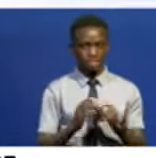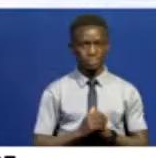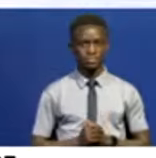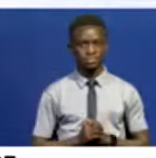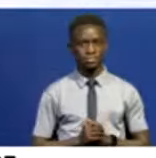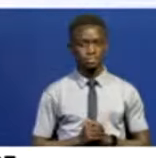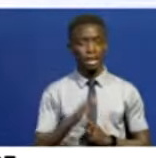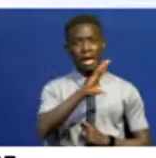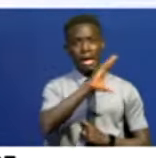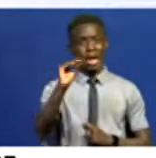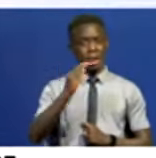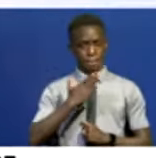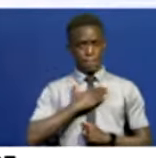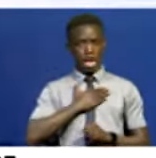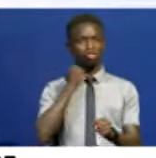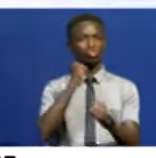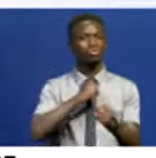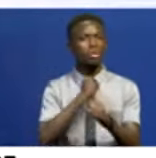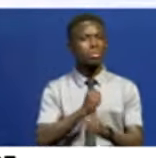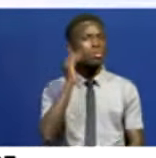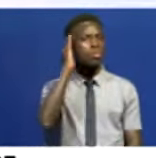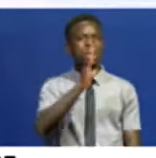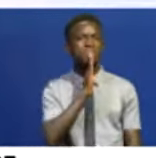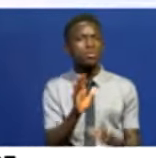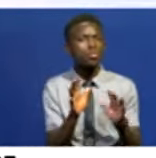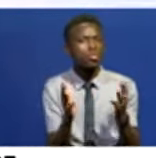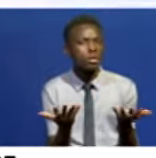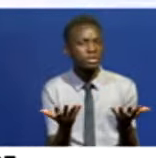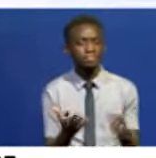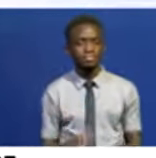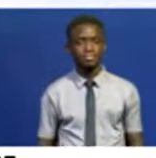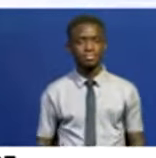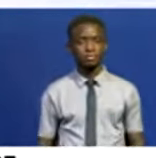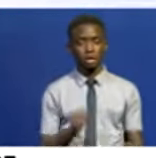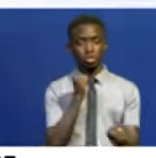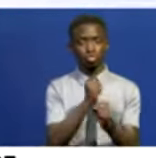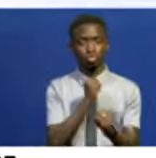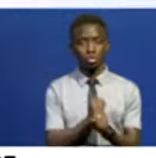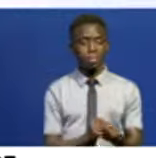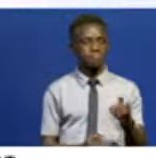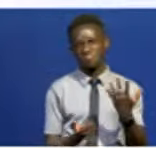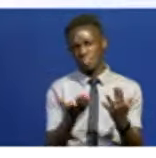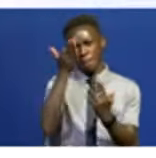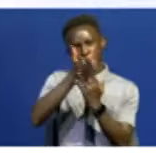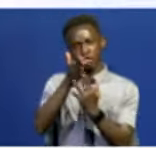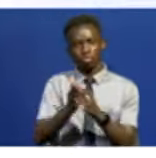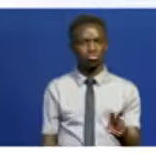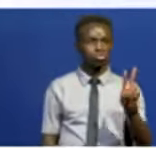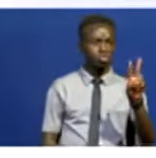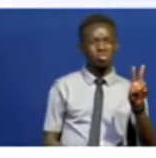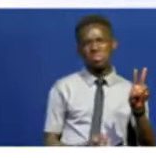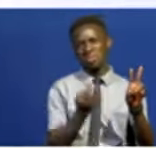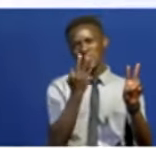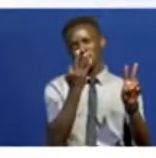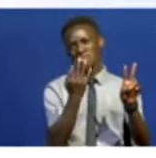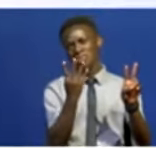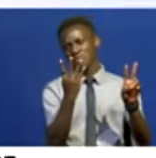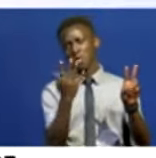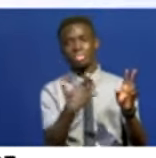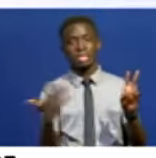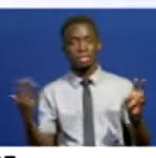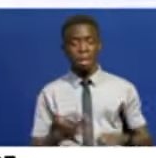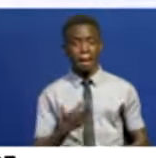And my job will be to do between three or four things. My job is to